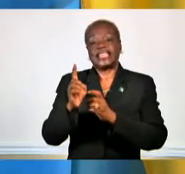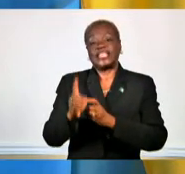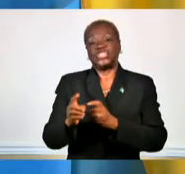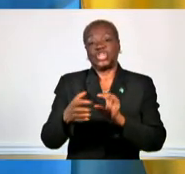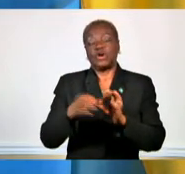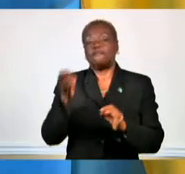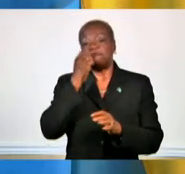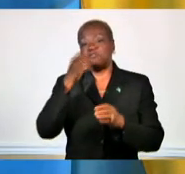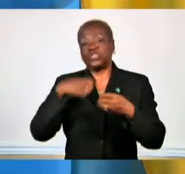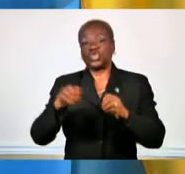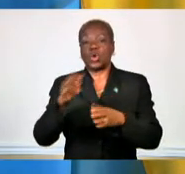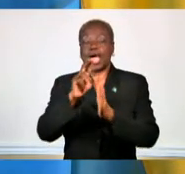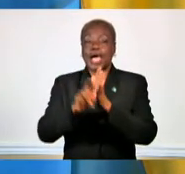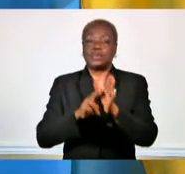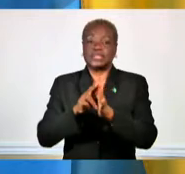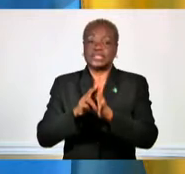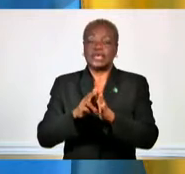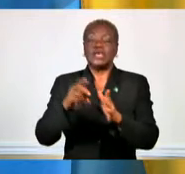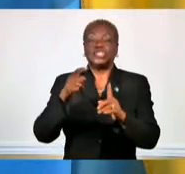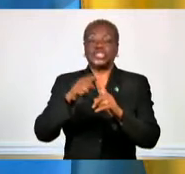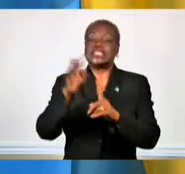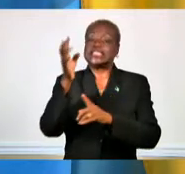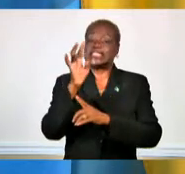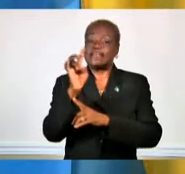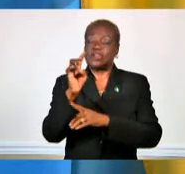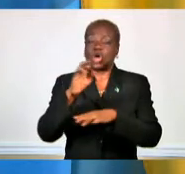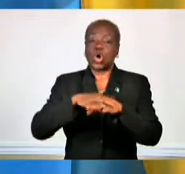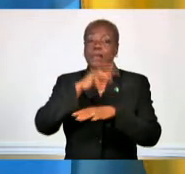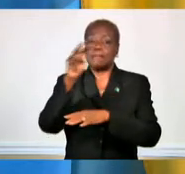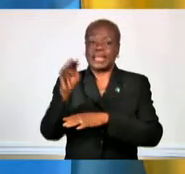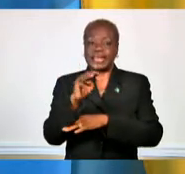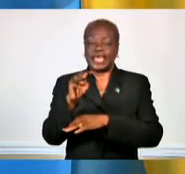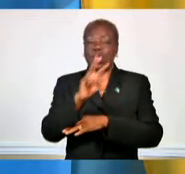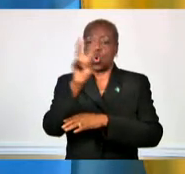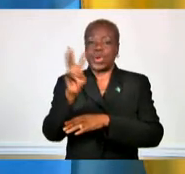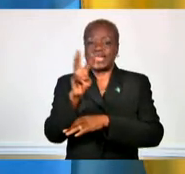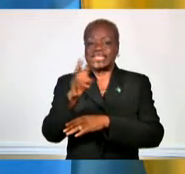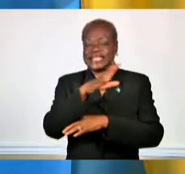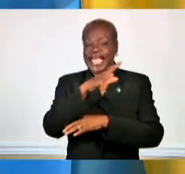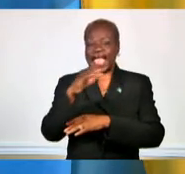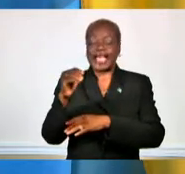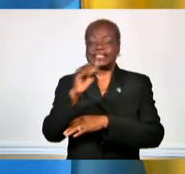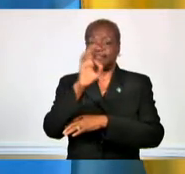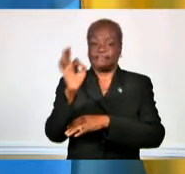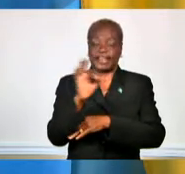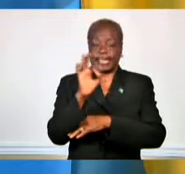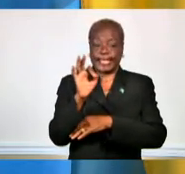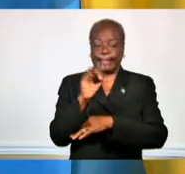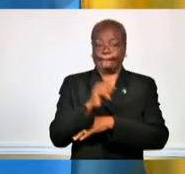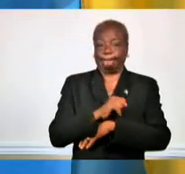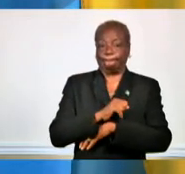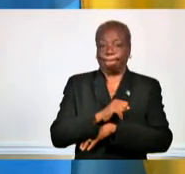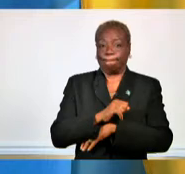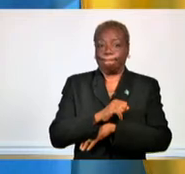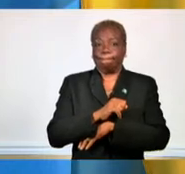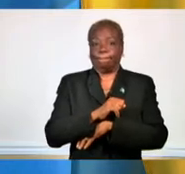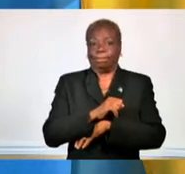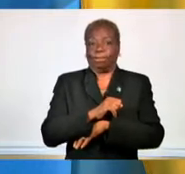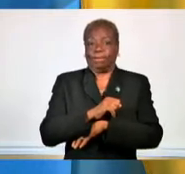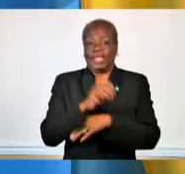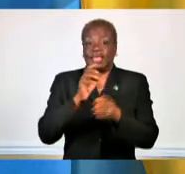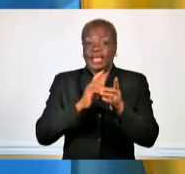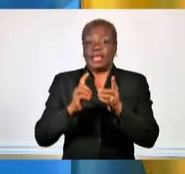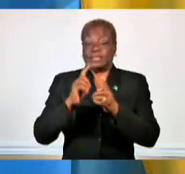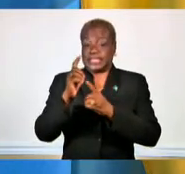of food store hours to 7 p.m. on Monday, Wednesday, and Friday. The